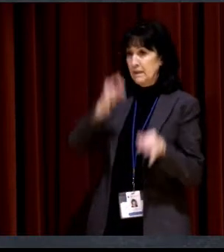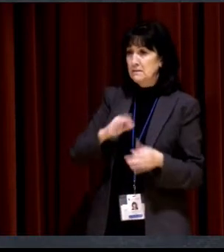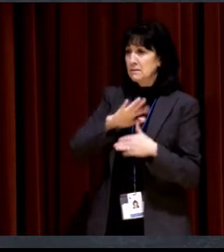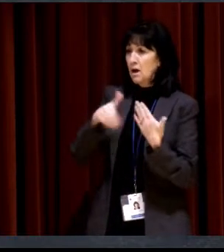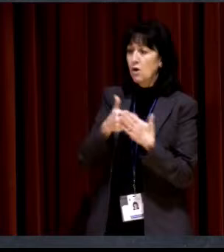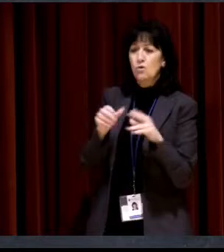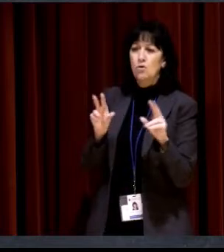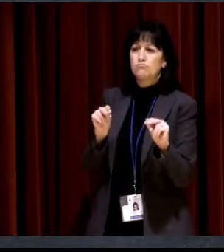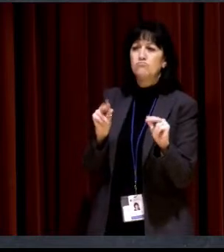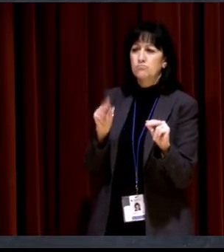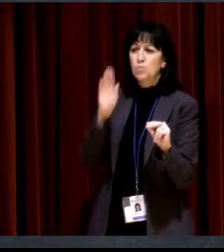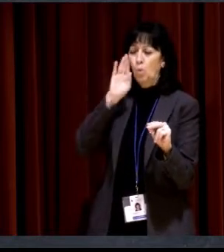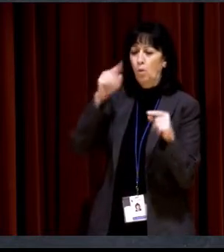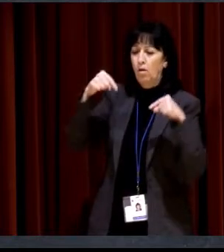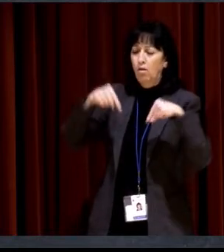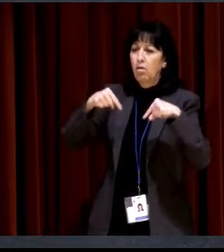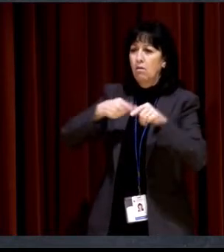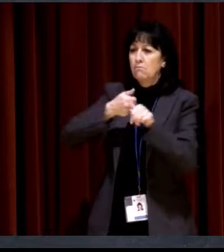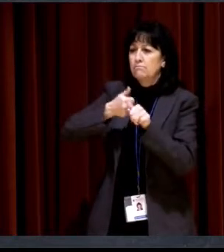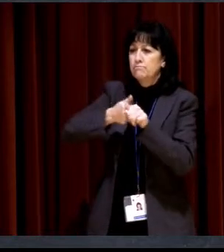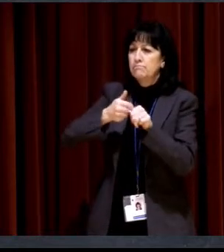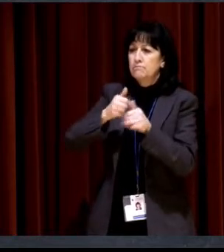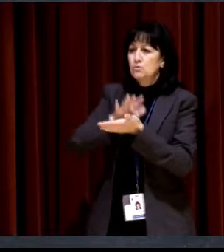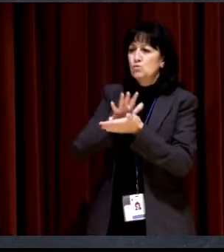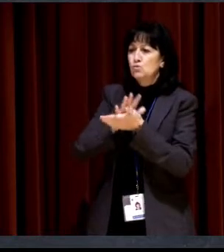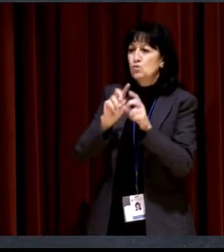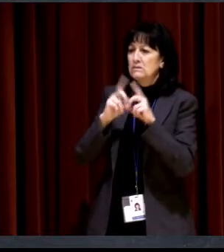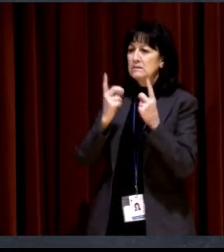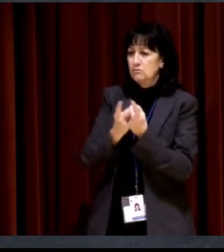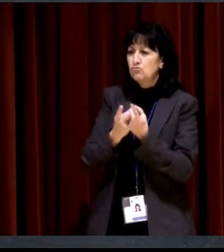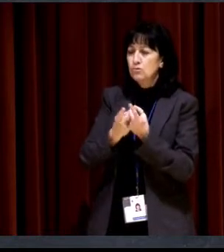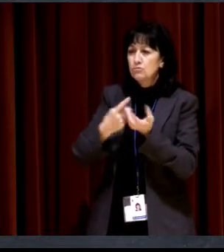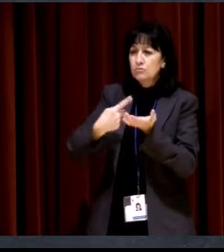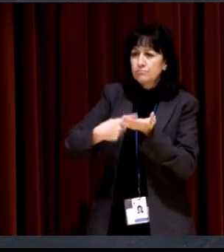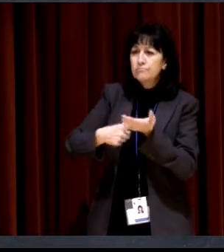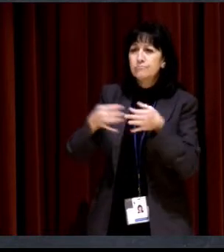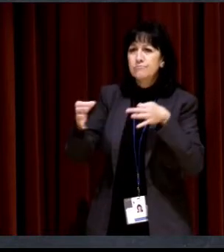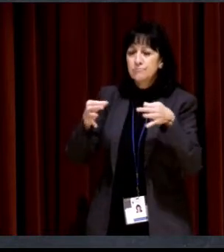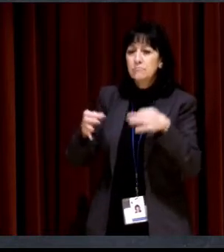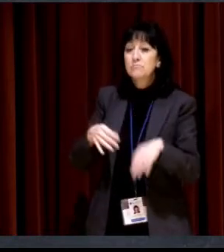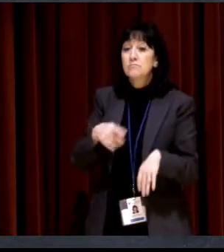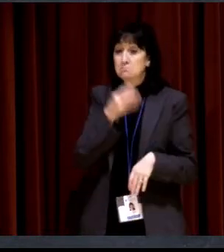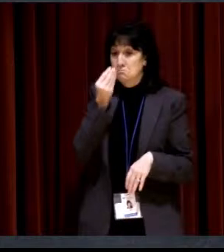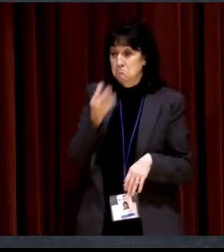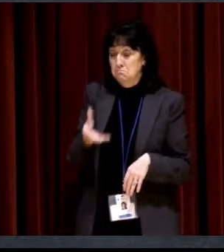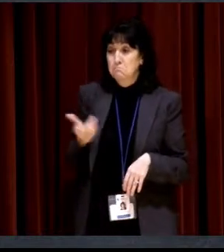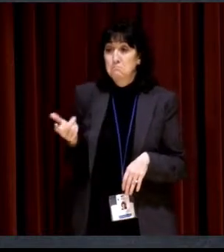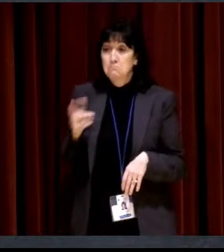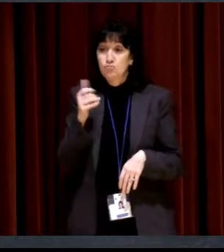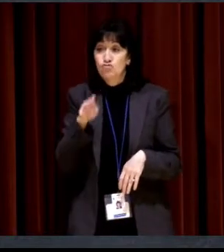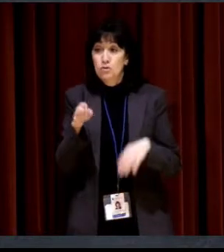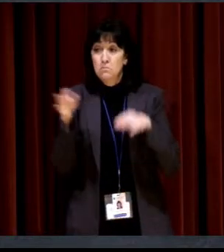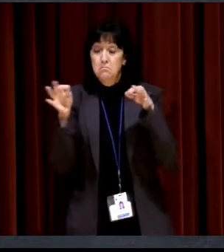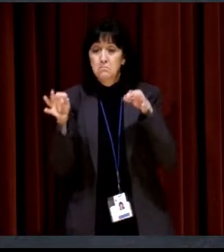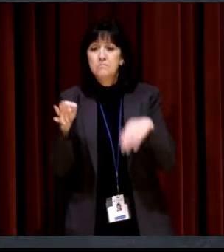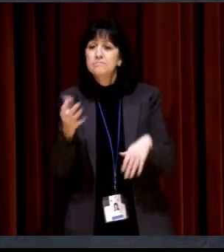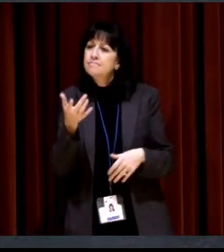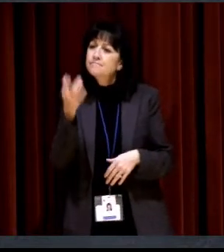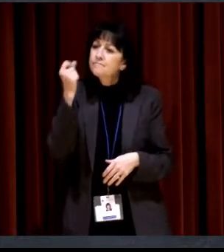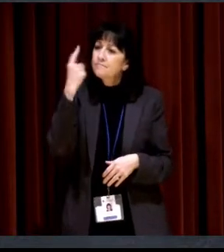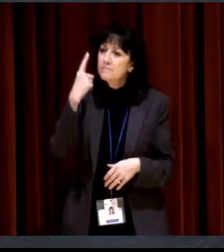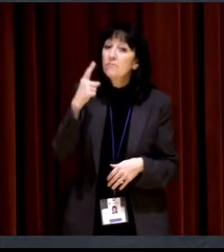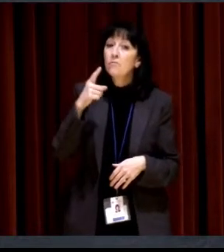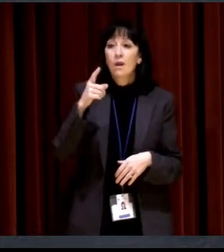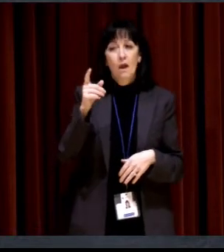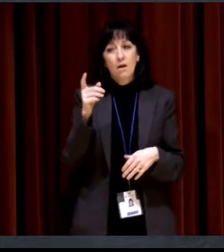Okay. the department. Jim, any reflection? No, we do think that, each of the districts has their own collective bargaining agreement with their teachers,